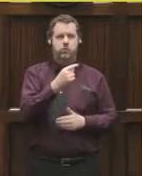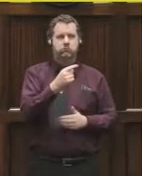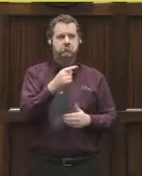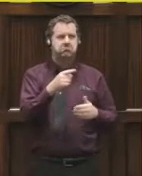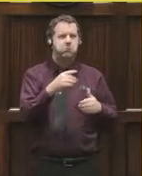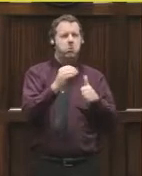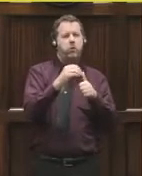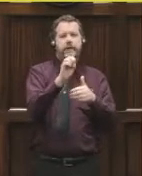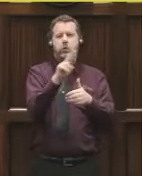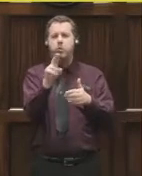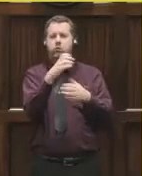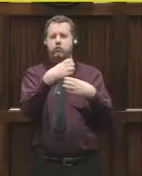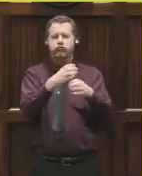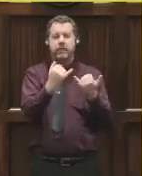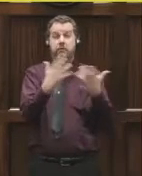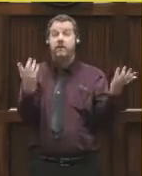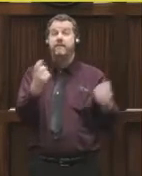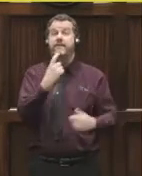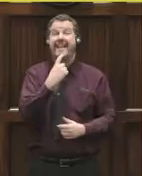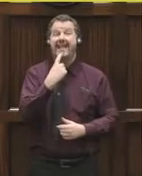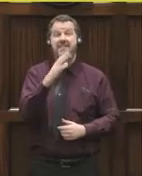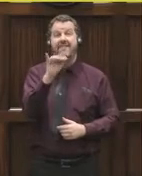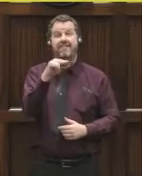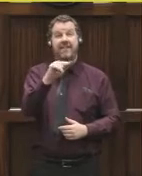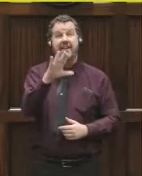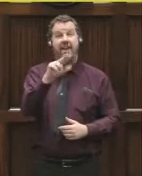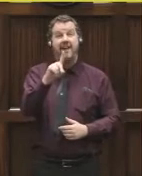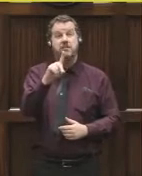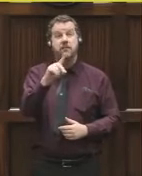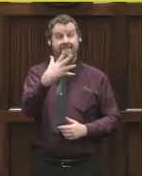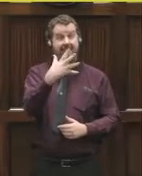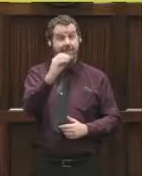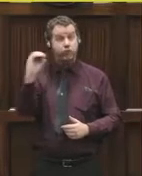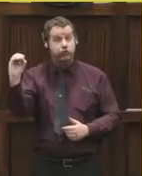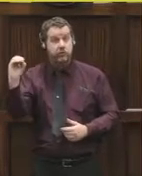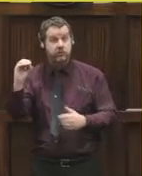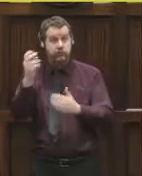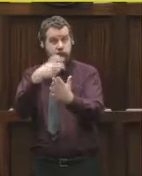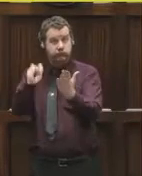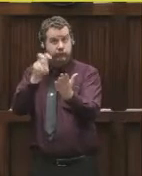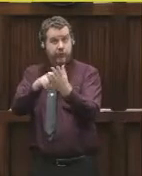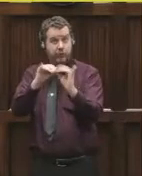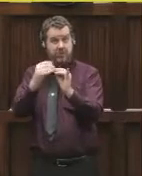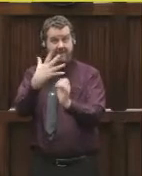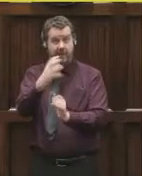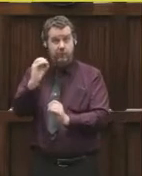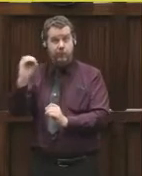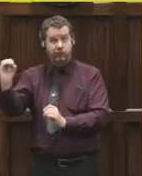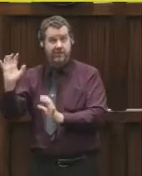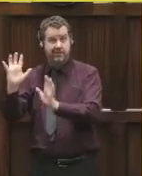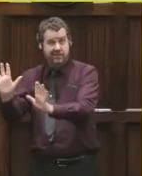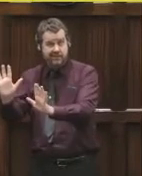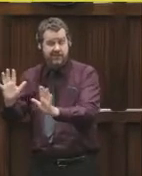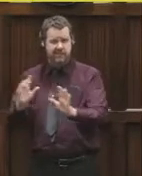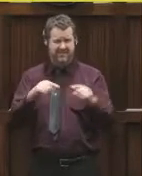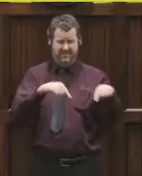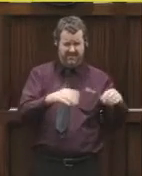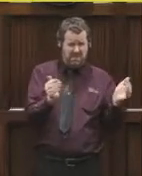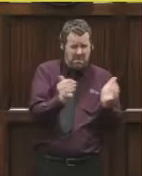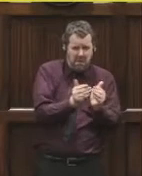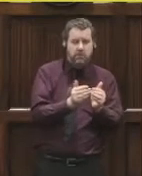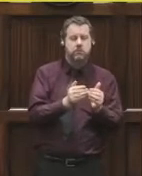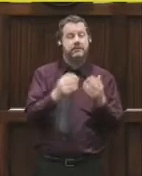EU country like Finland. In Finland, there's 500 registered interpreters. The deaf community now need to fight for